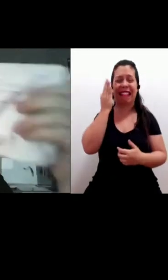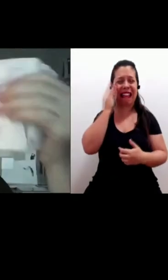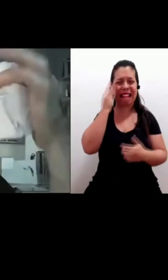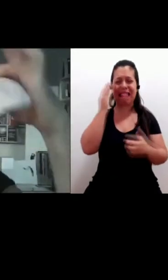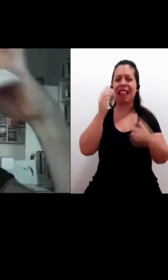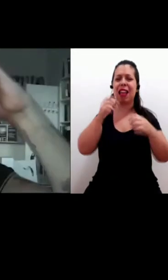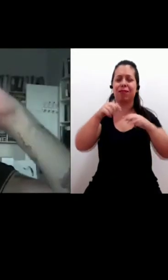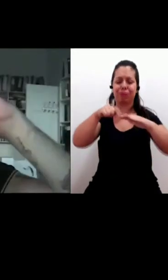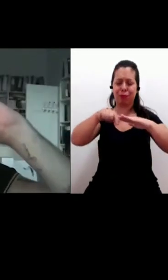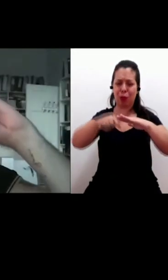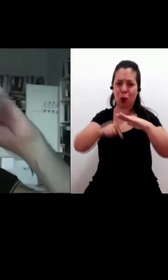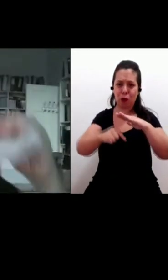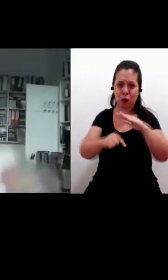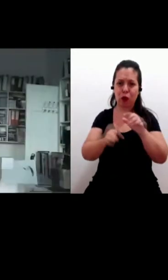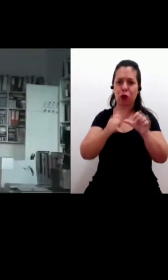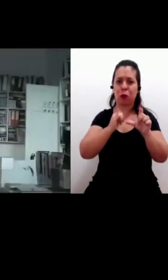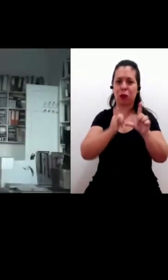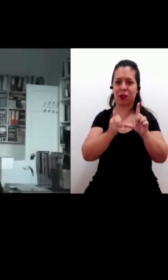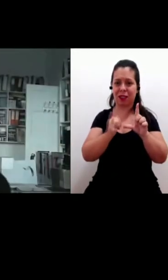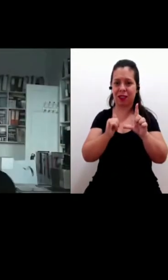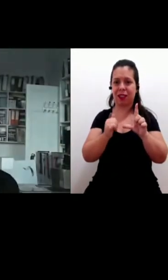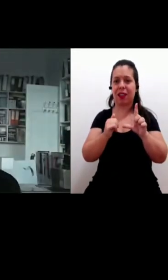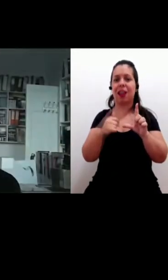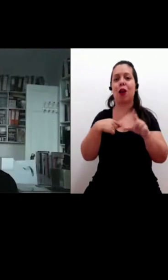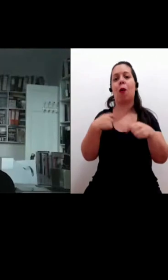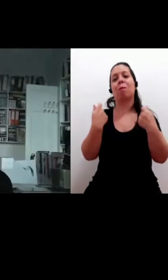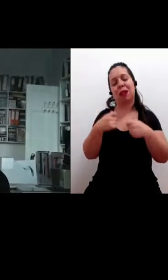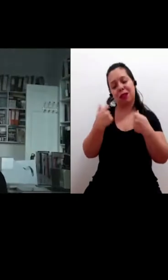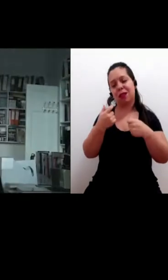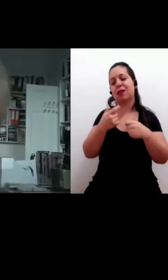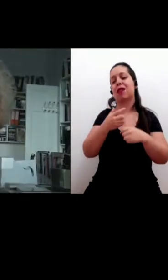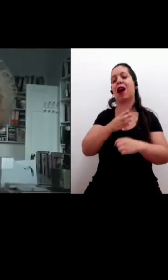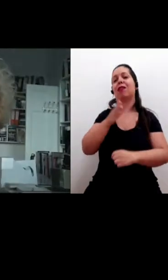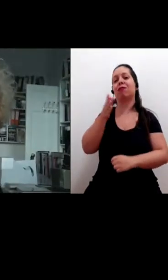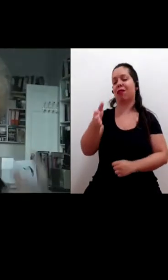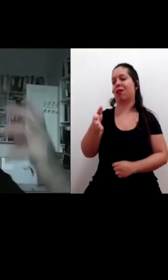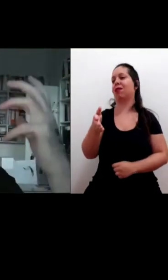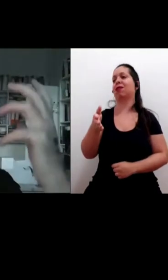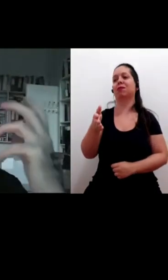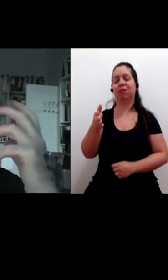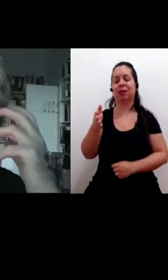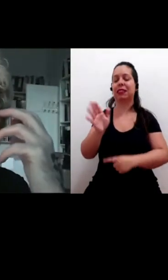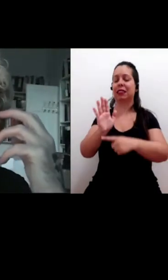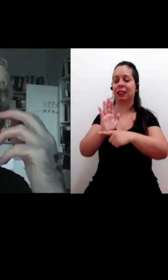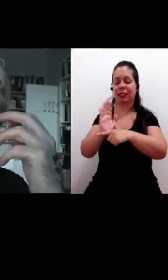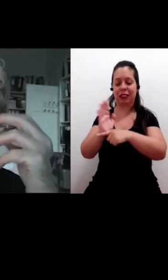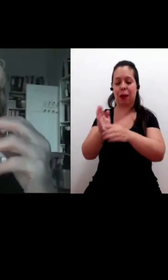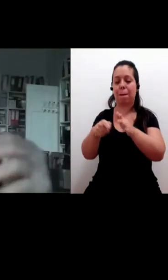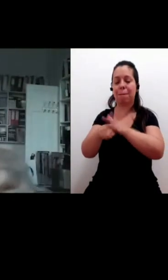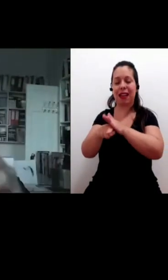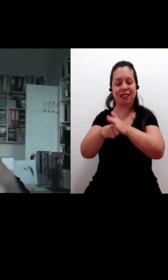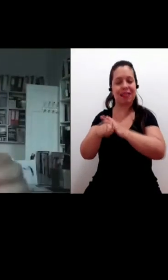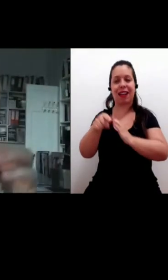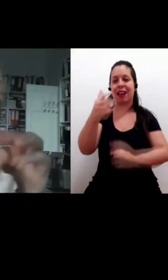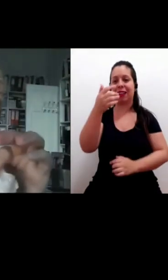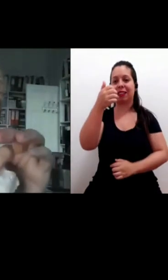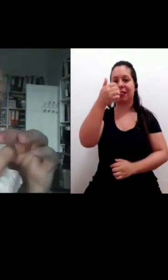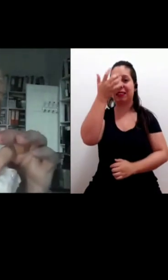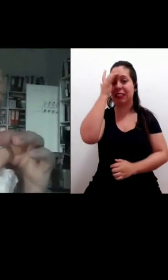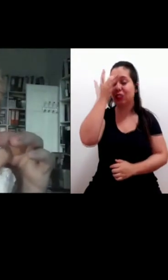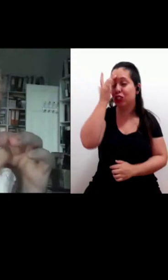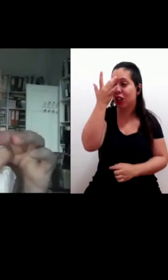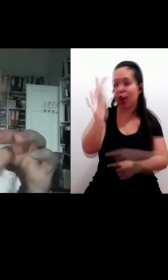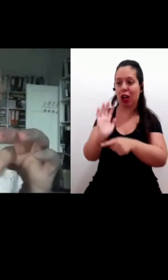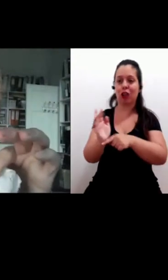I needed to know Indian cinema, I needed to know Japanese cinema, etc. And so that was, and partly again,